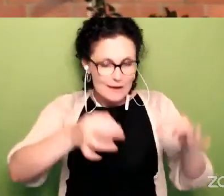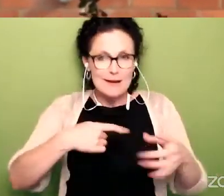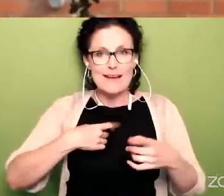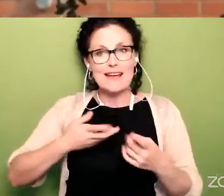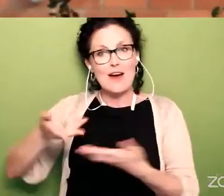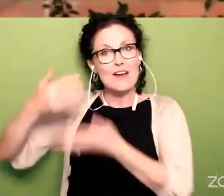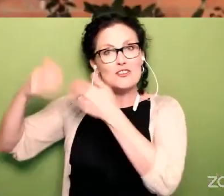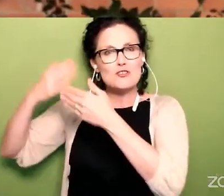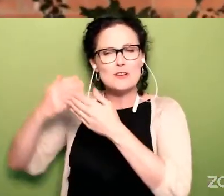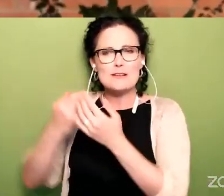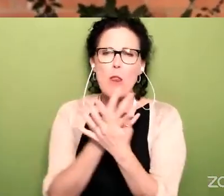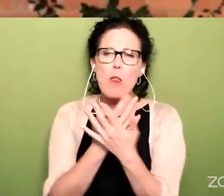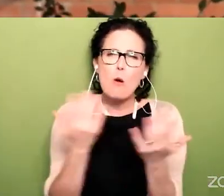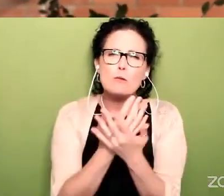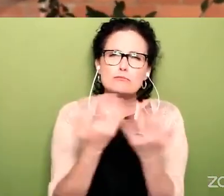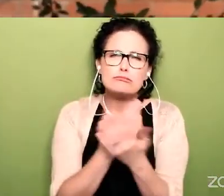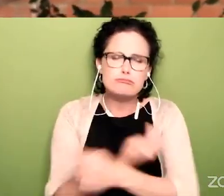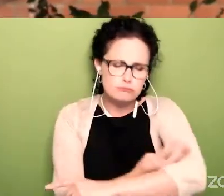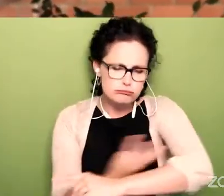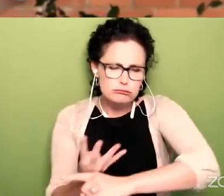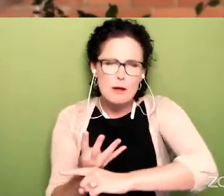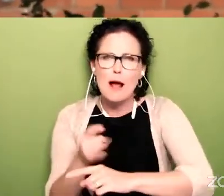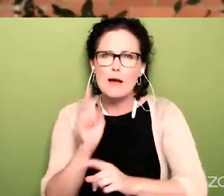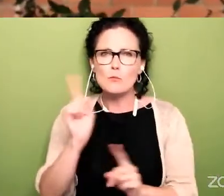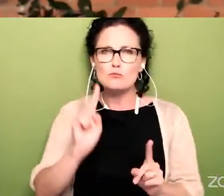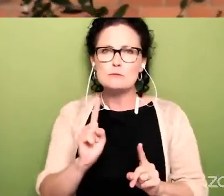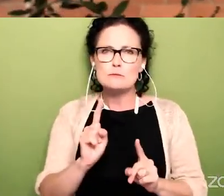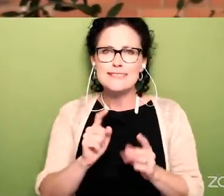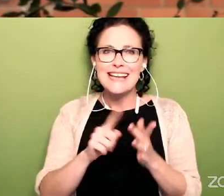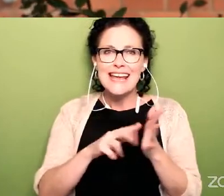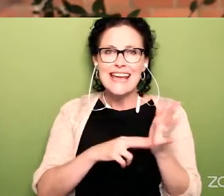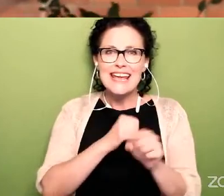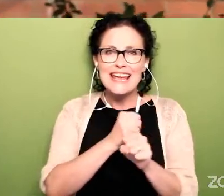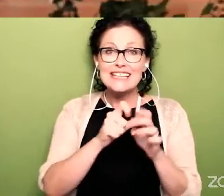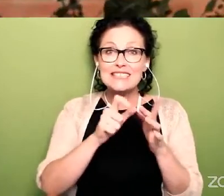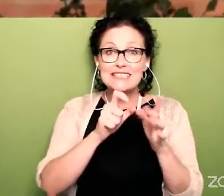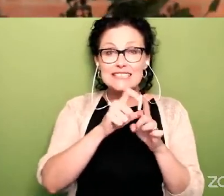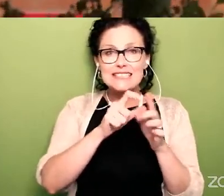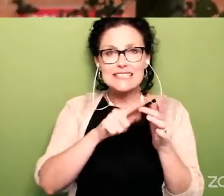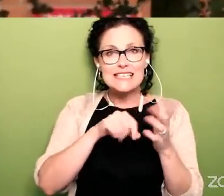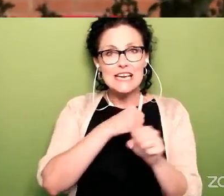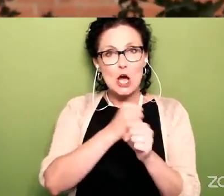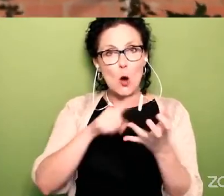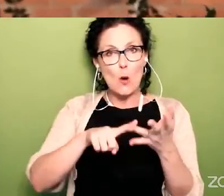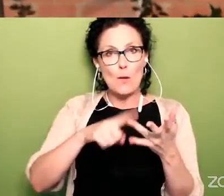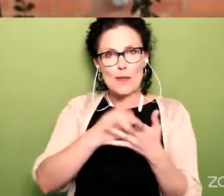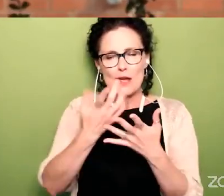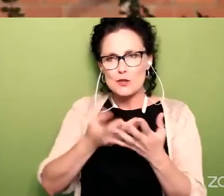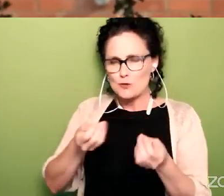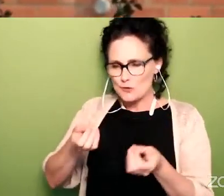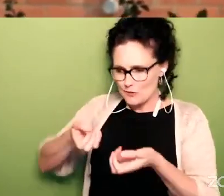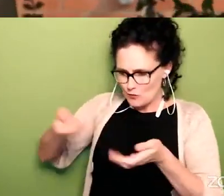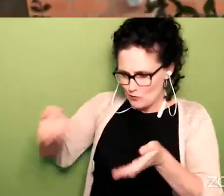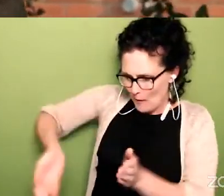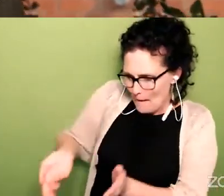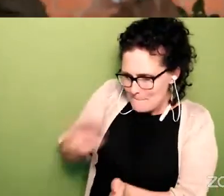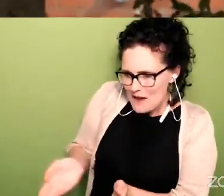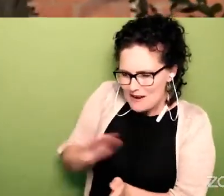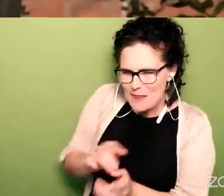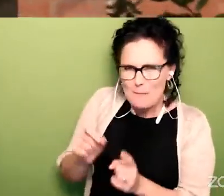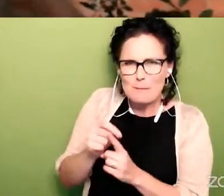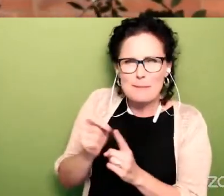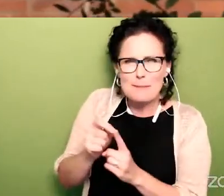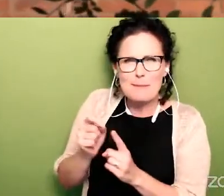ground in Mandeep, what is the English word for patilla? Patilla are like pots, big